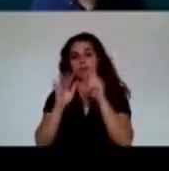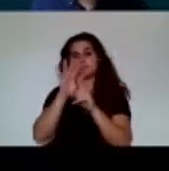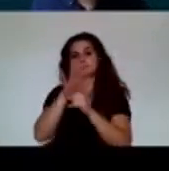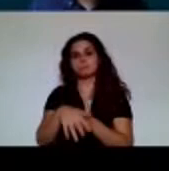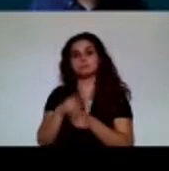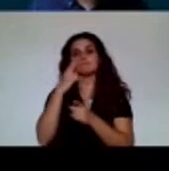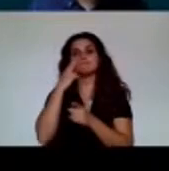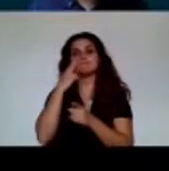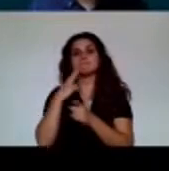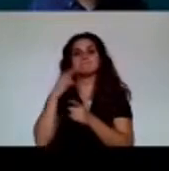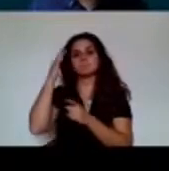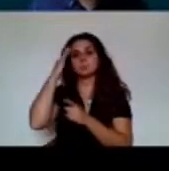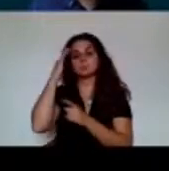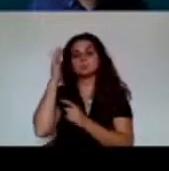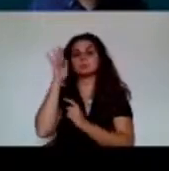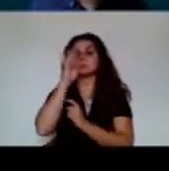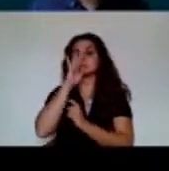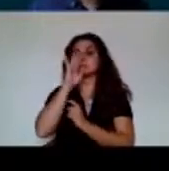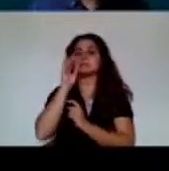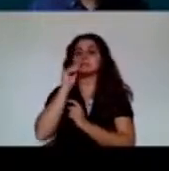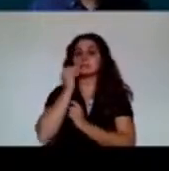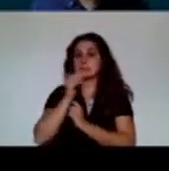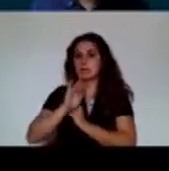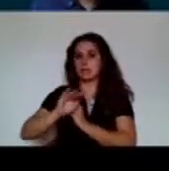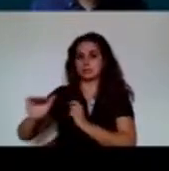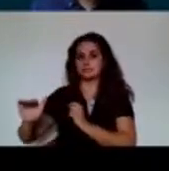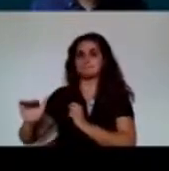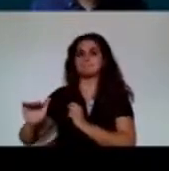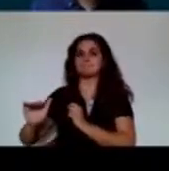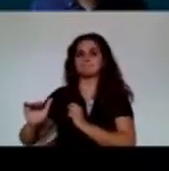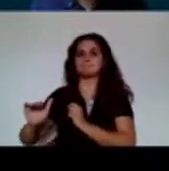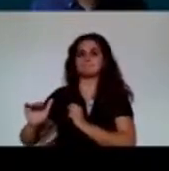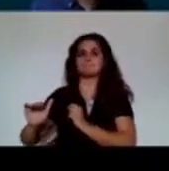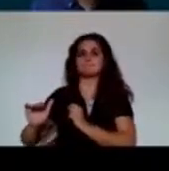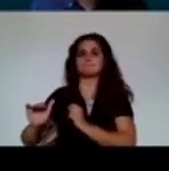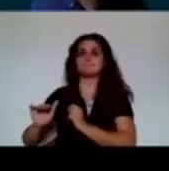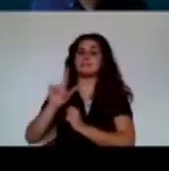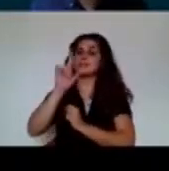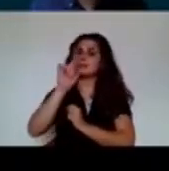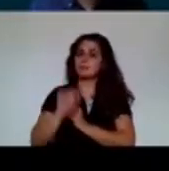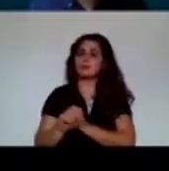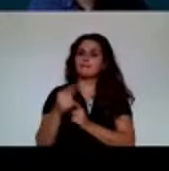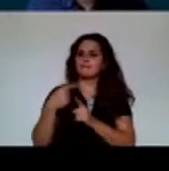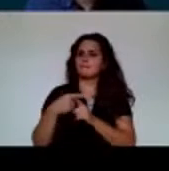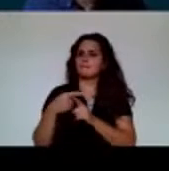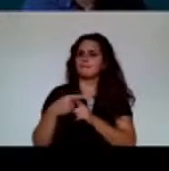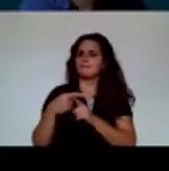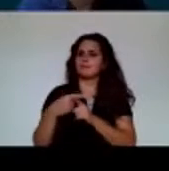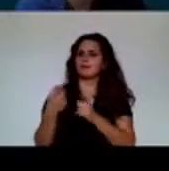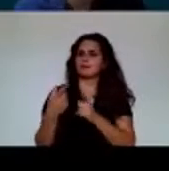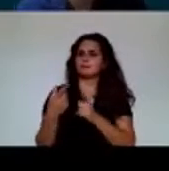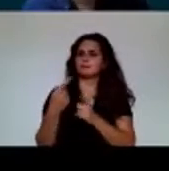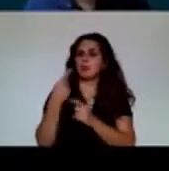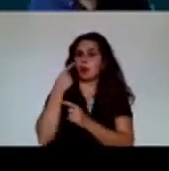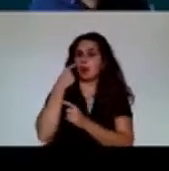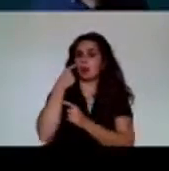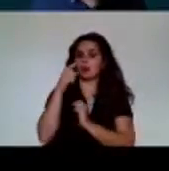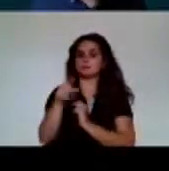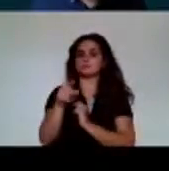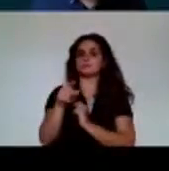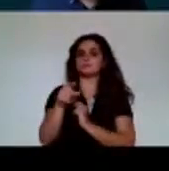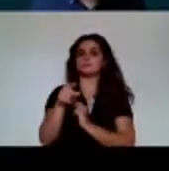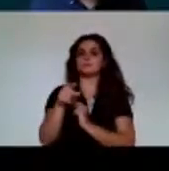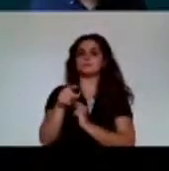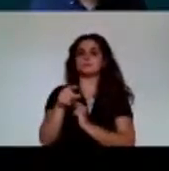of racial biases in children. And also it's interesting to note